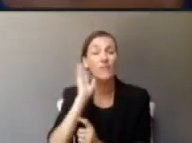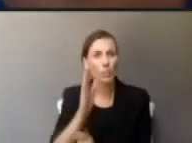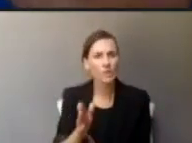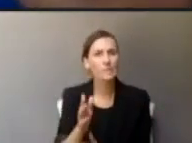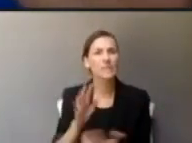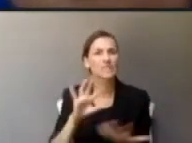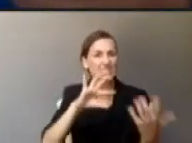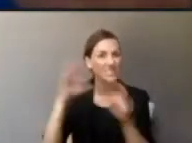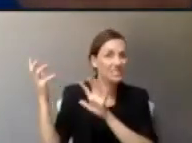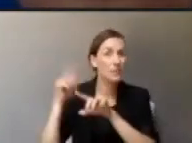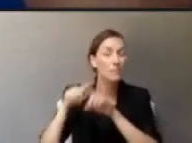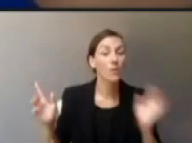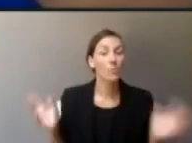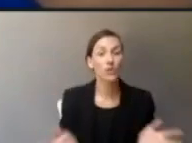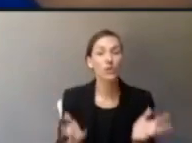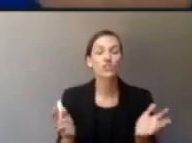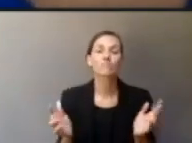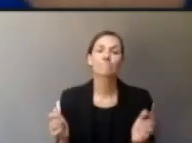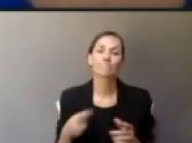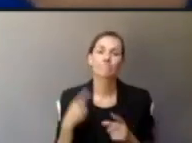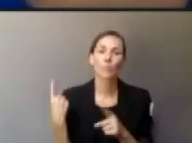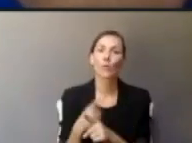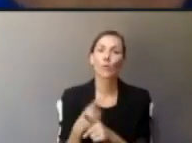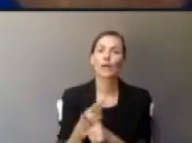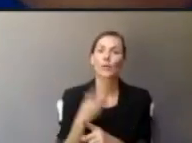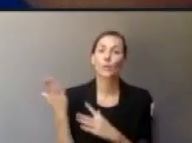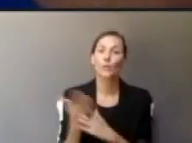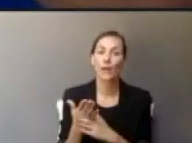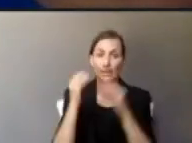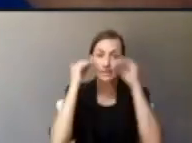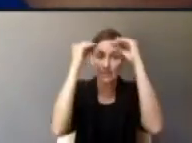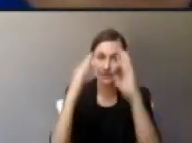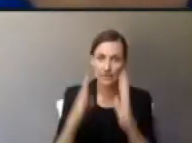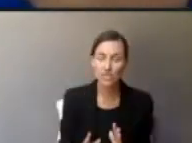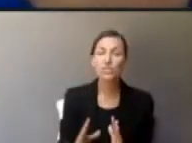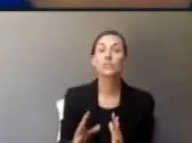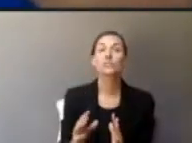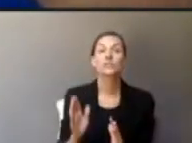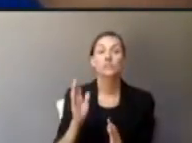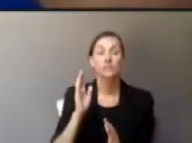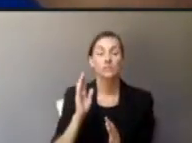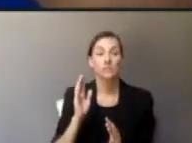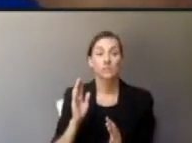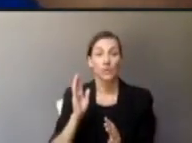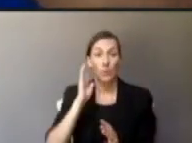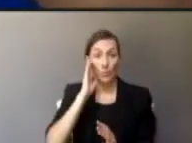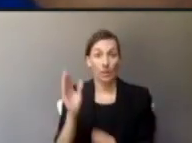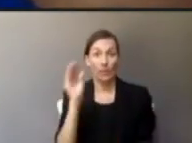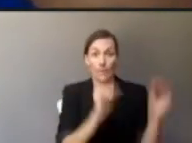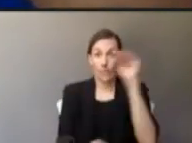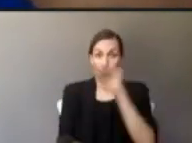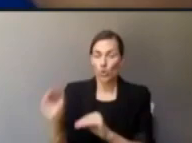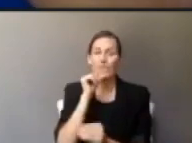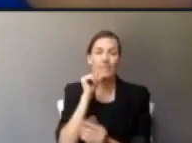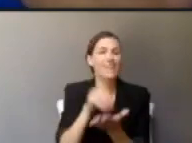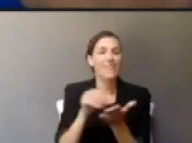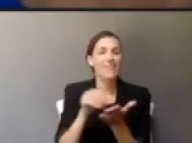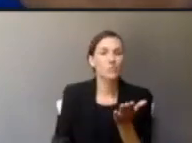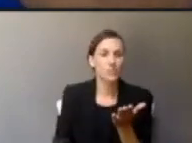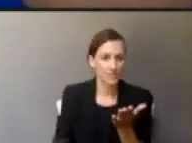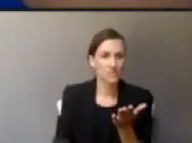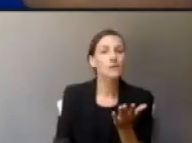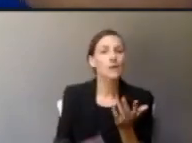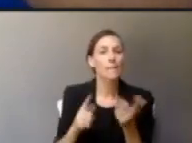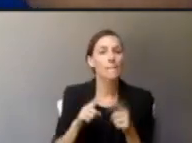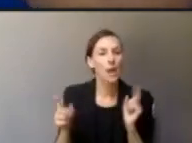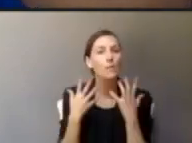just encourage the frequent breaks as teachers will move, not students, in order to protect our